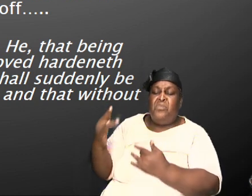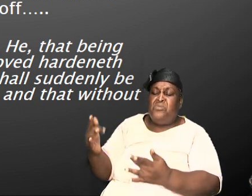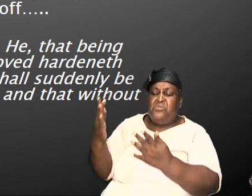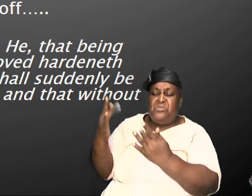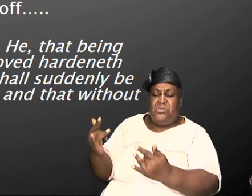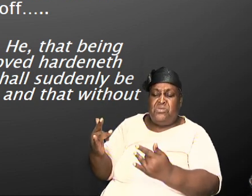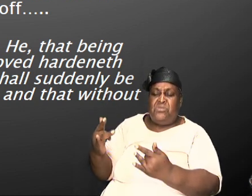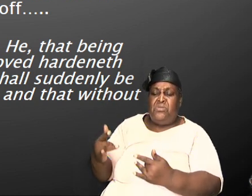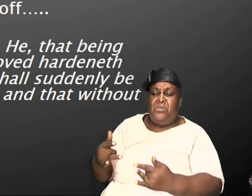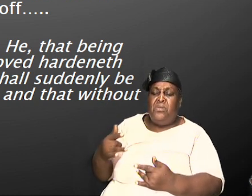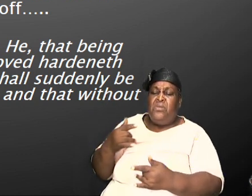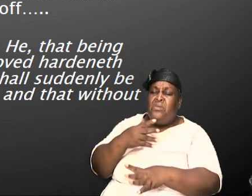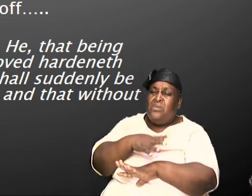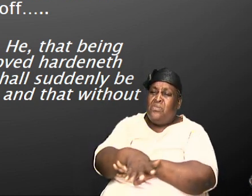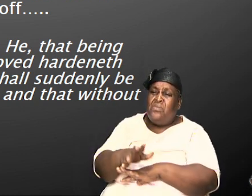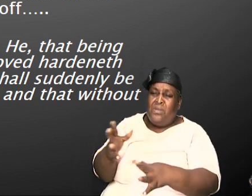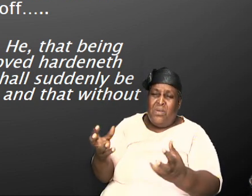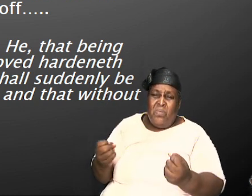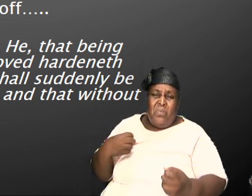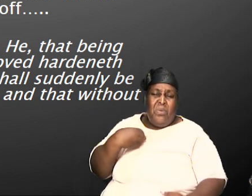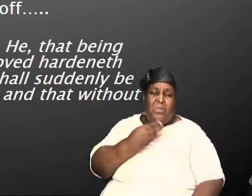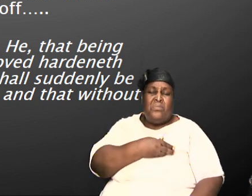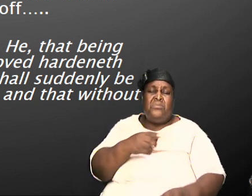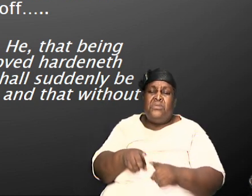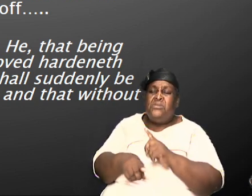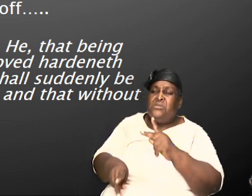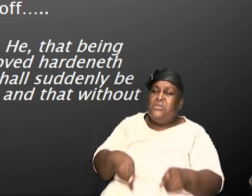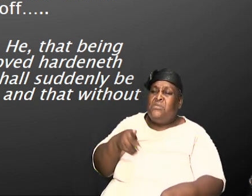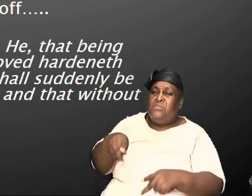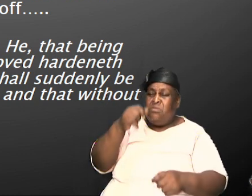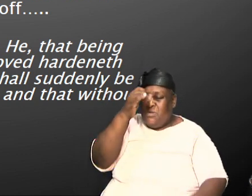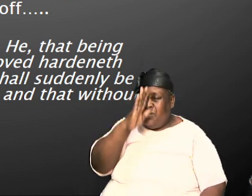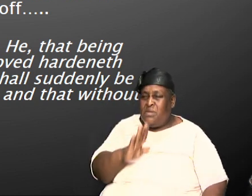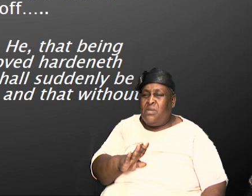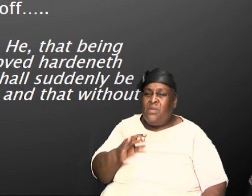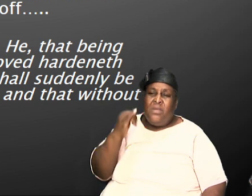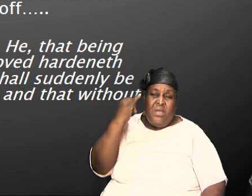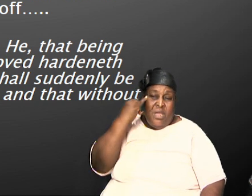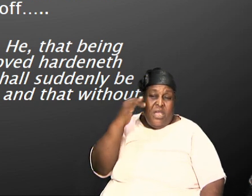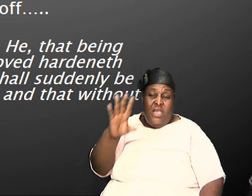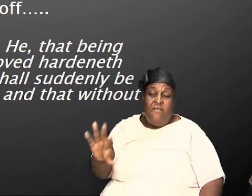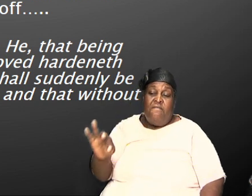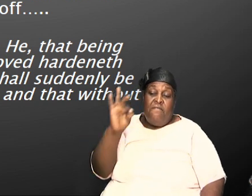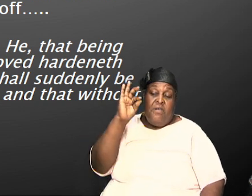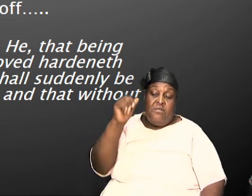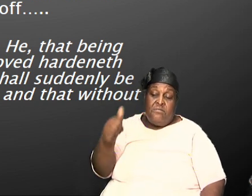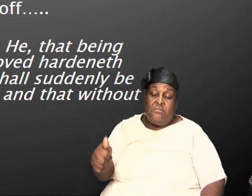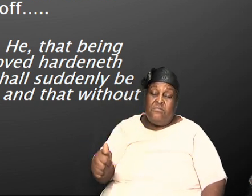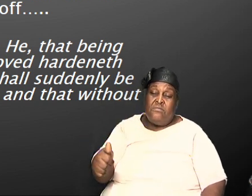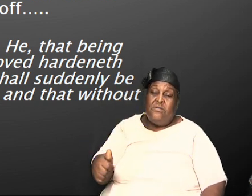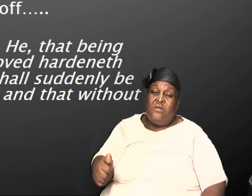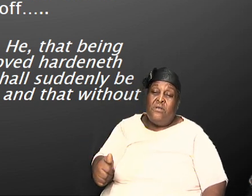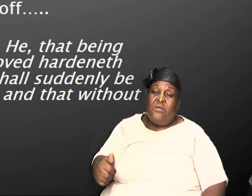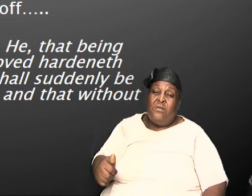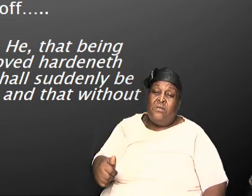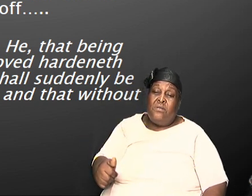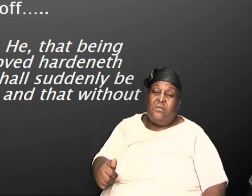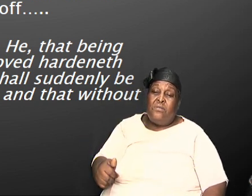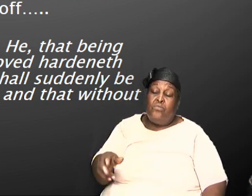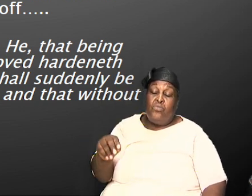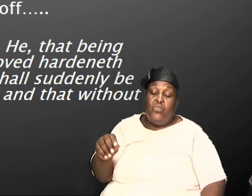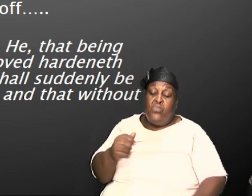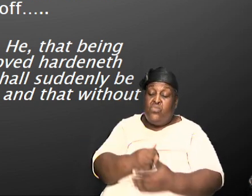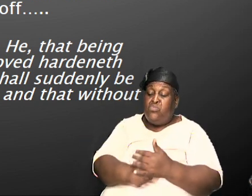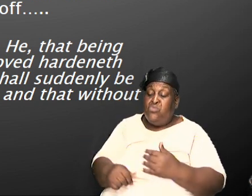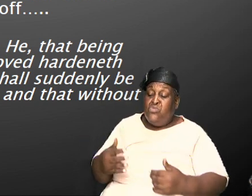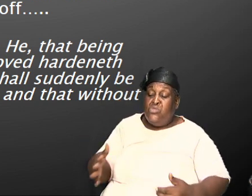church. Tonight I want us as people of God. If we find ourselves, oh Jesus, doing